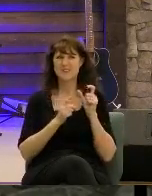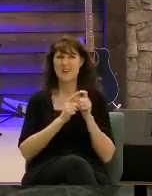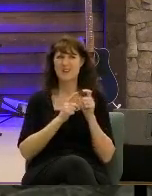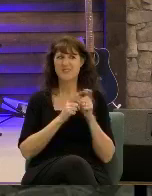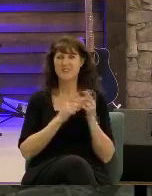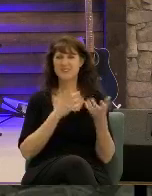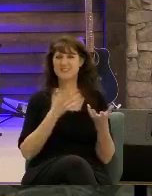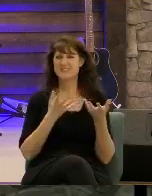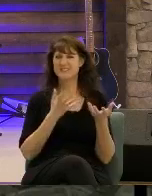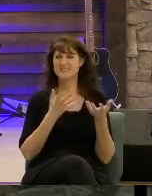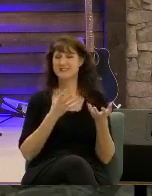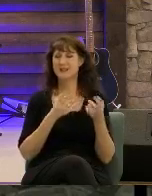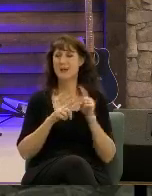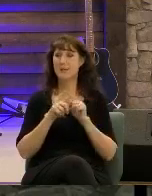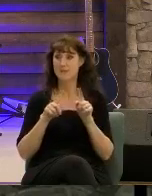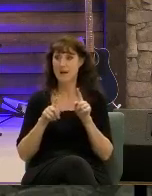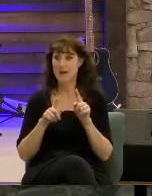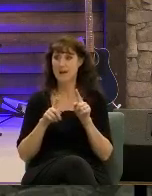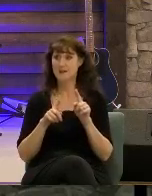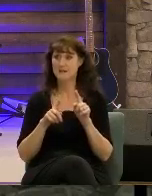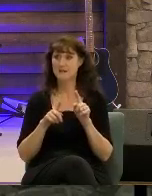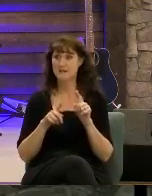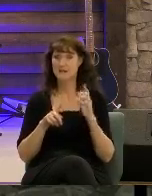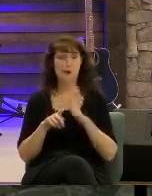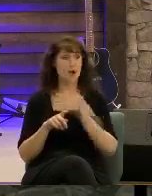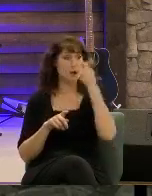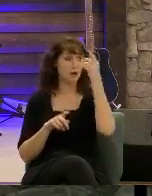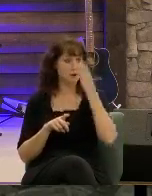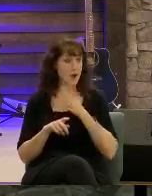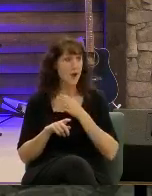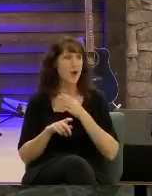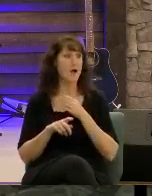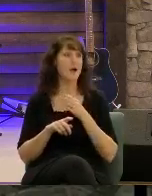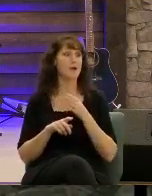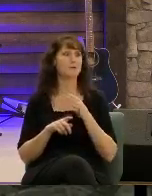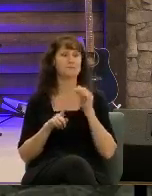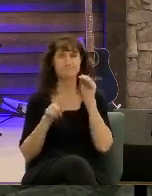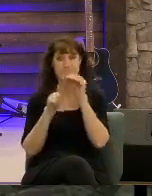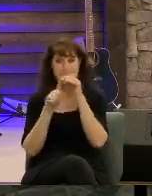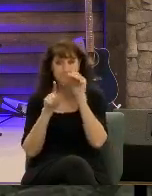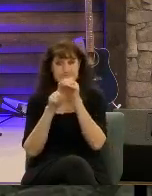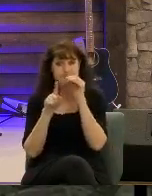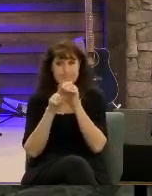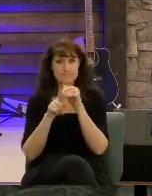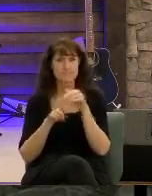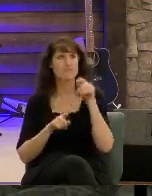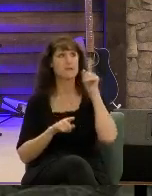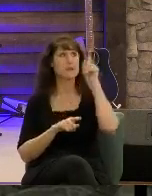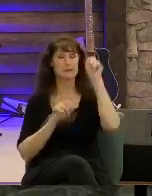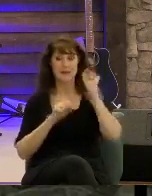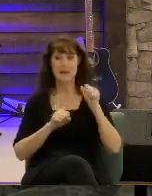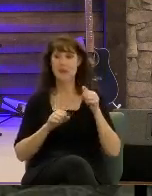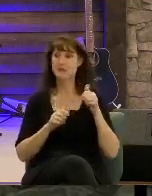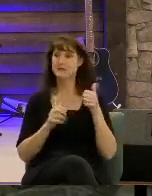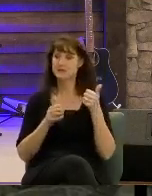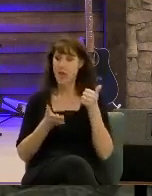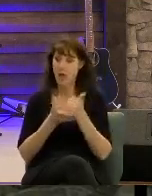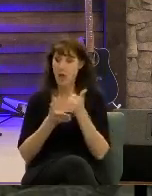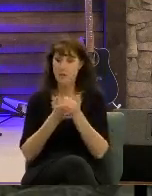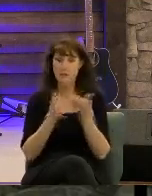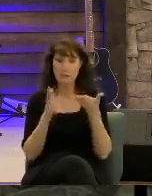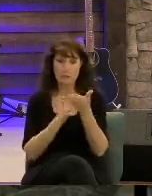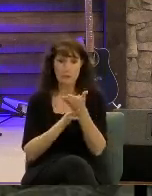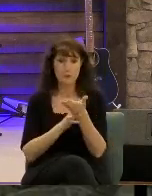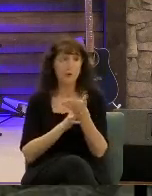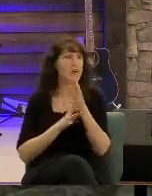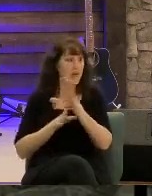a strong word. But you know what? Our God is a strong God, and He can take us through. You know. And so, you know what? This